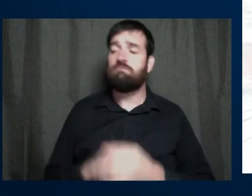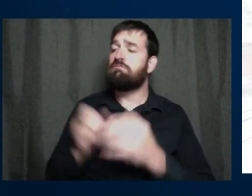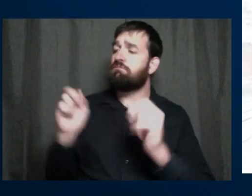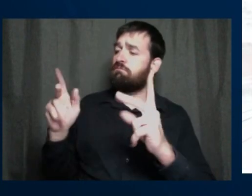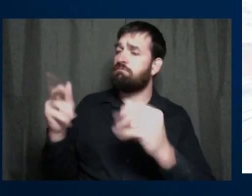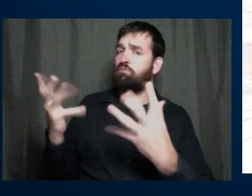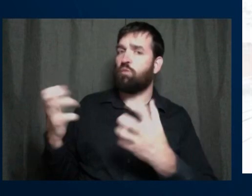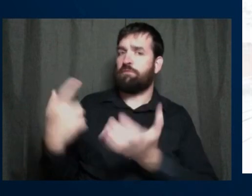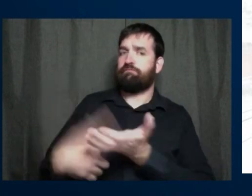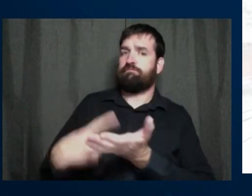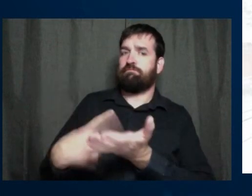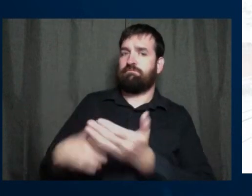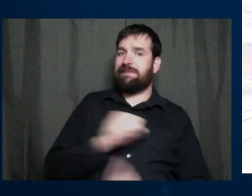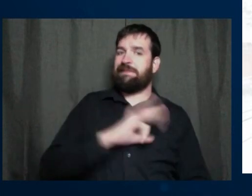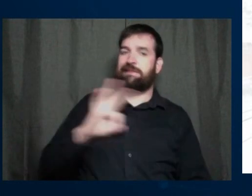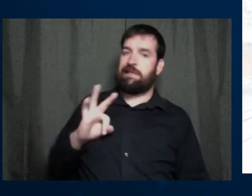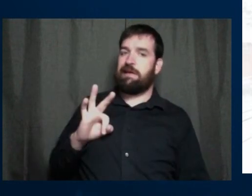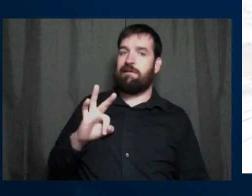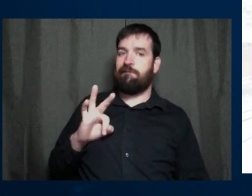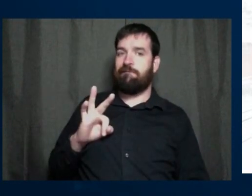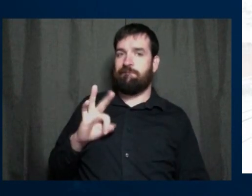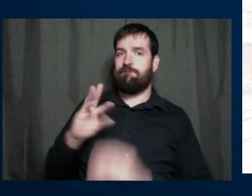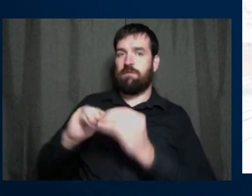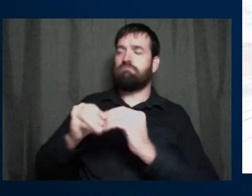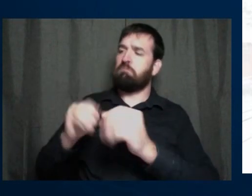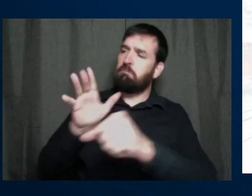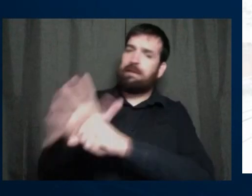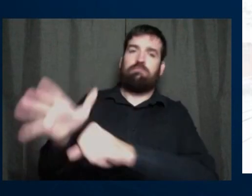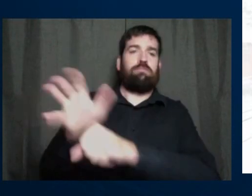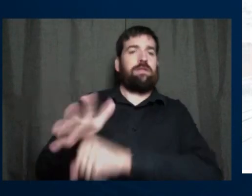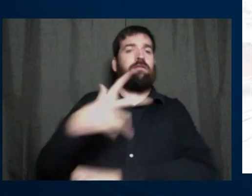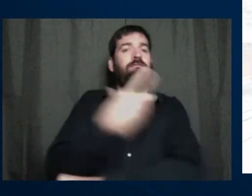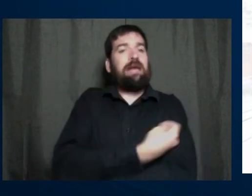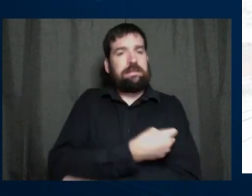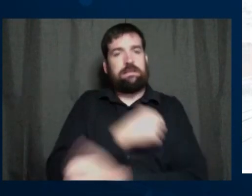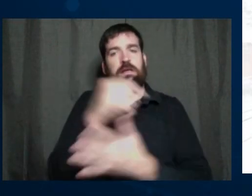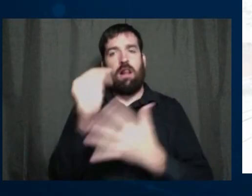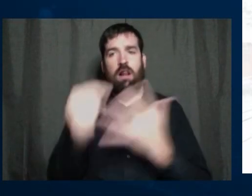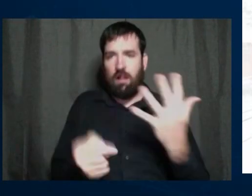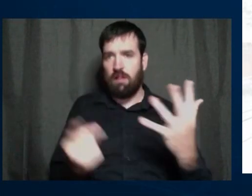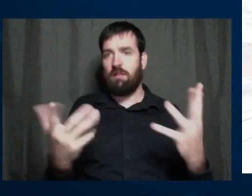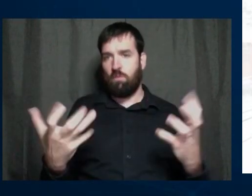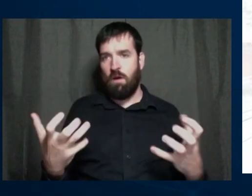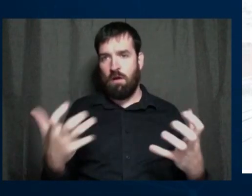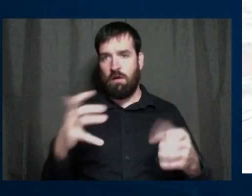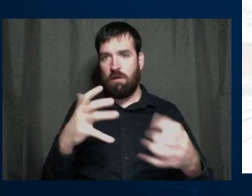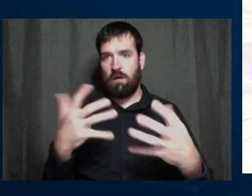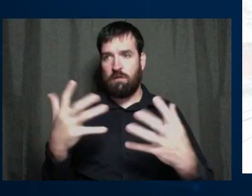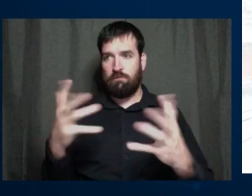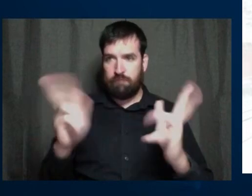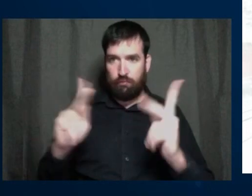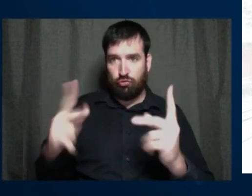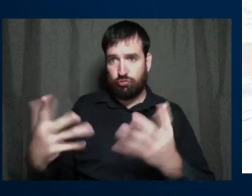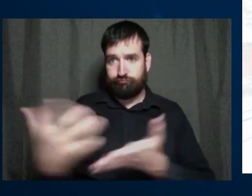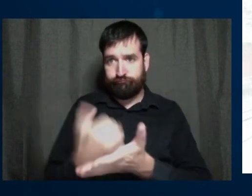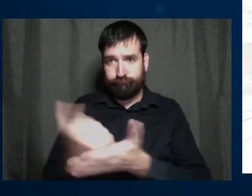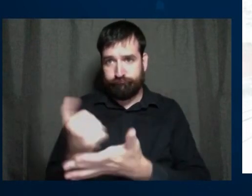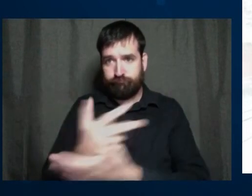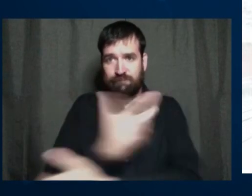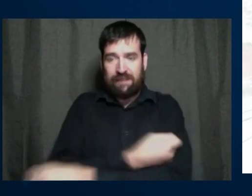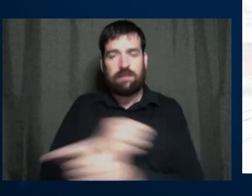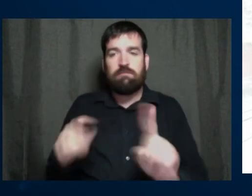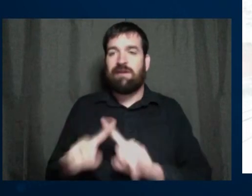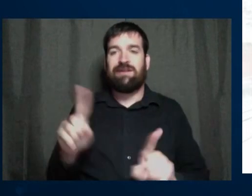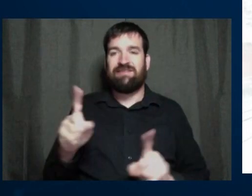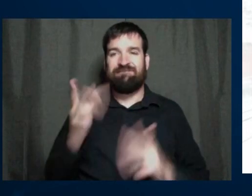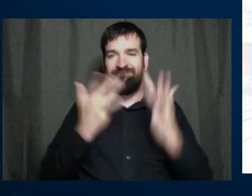hospitals. Yeah. We hear all the time that there's plenty of vaccine available. We want folks to get that, but not necessarily enough staff at our hospitals. What's your biggest concern